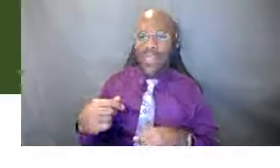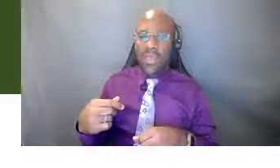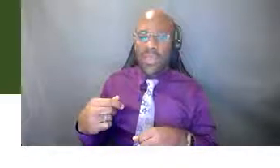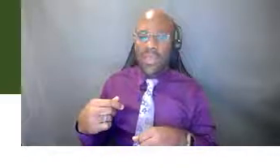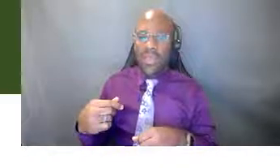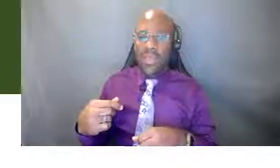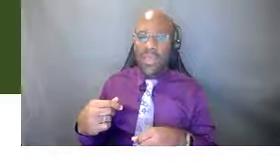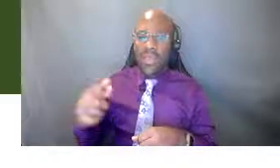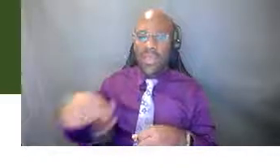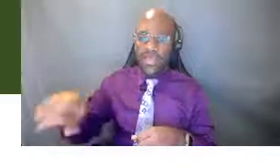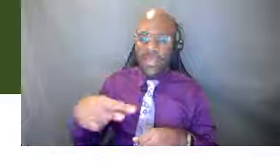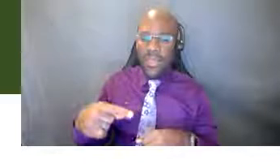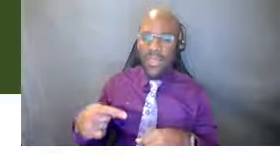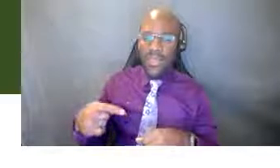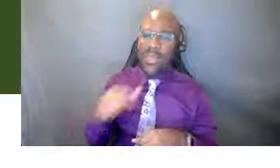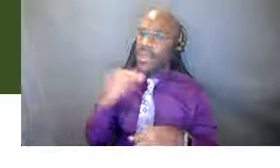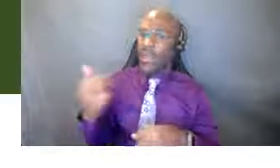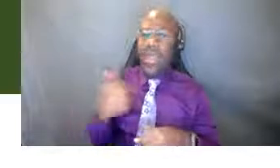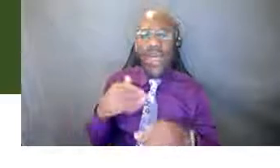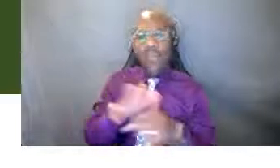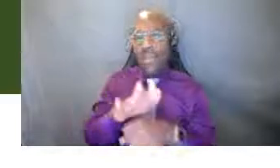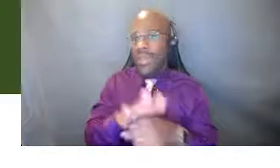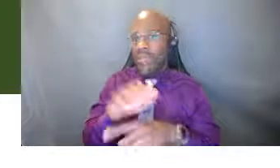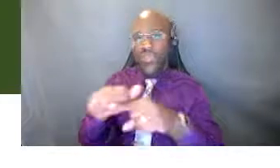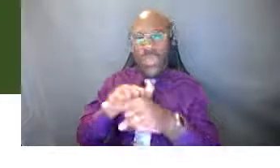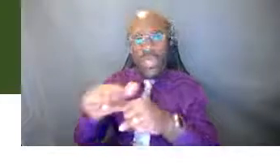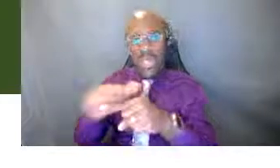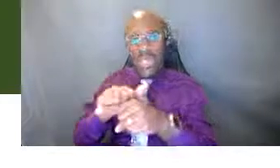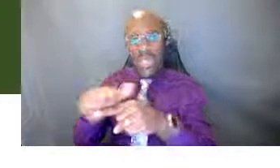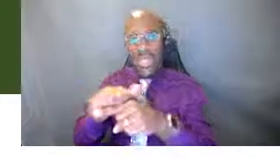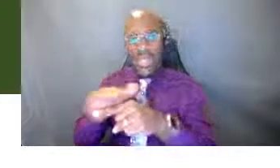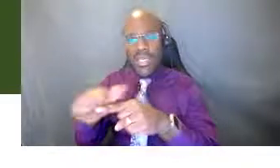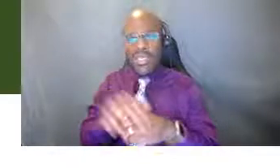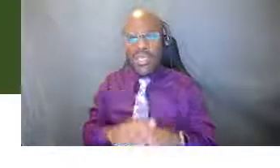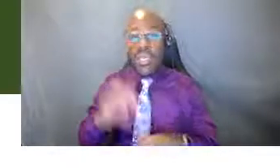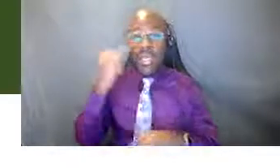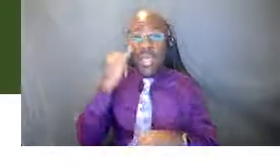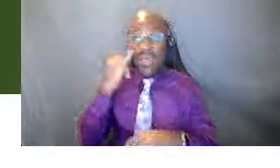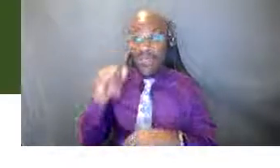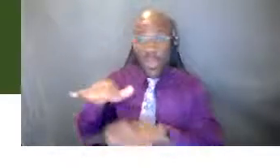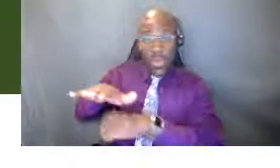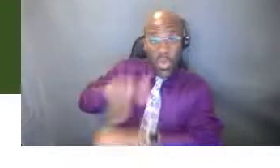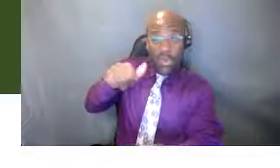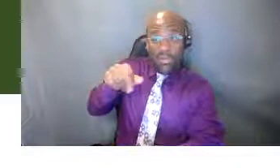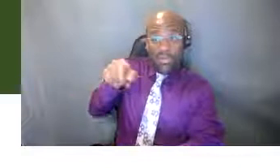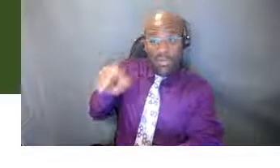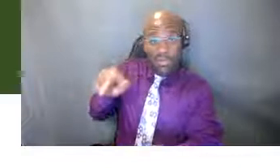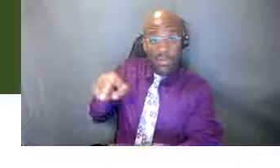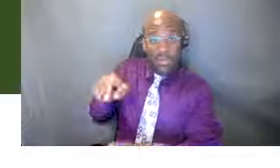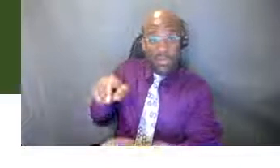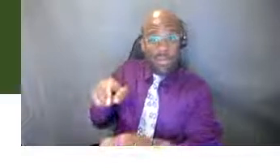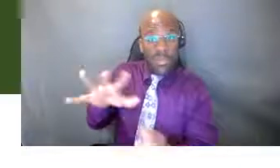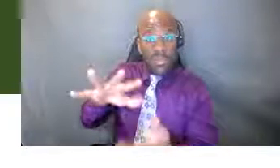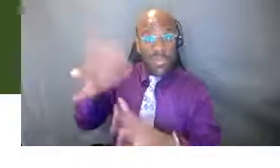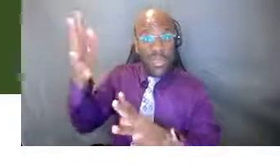if mobile crisis is available, it is a fight to convince them to come to the scene of the crisis. So even getting